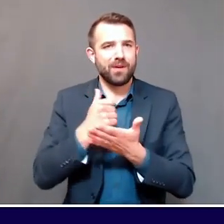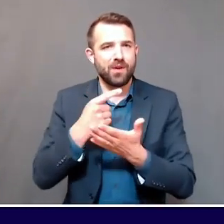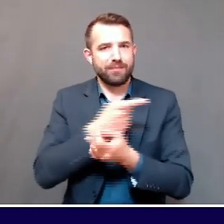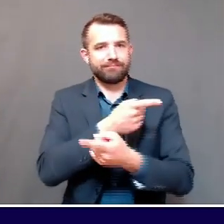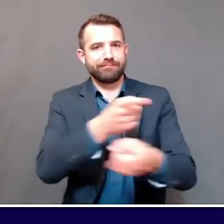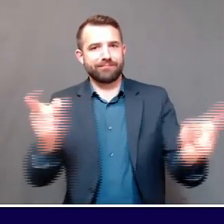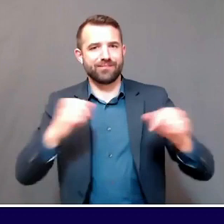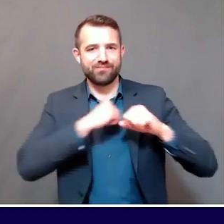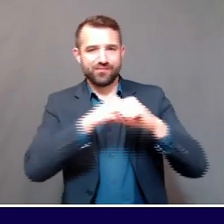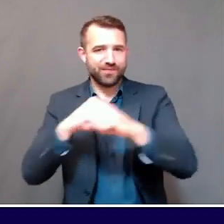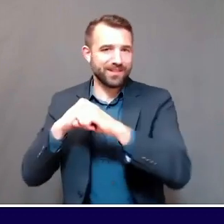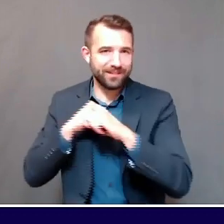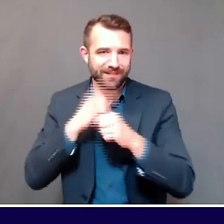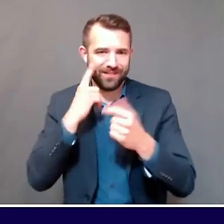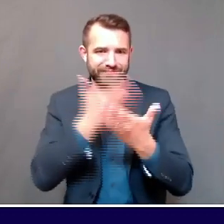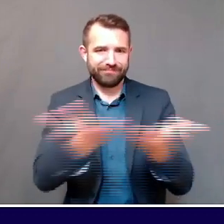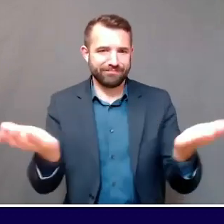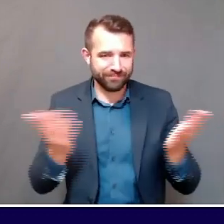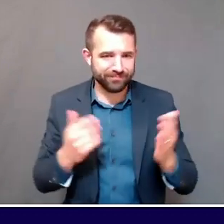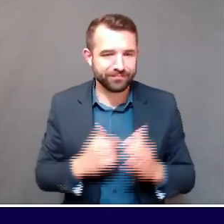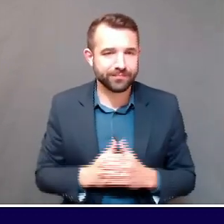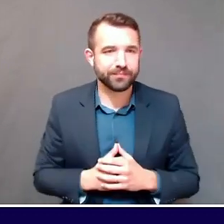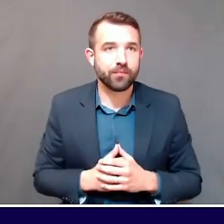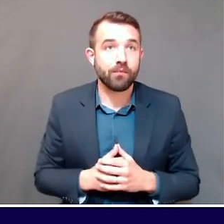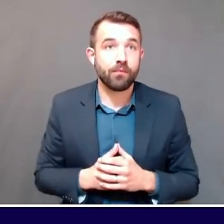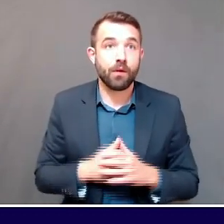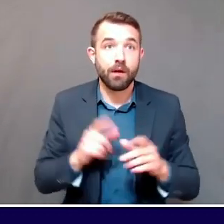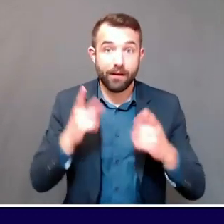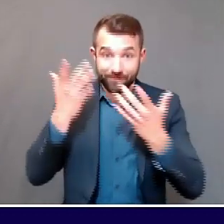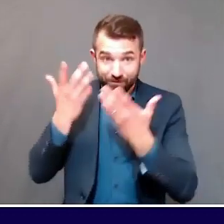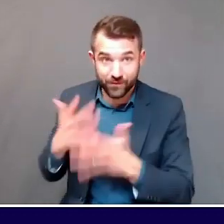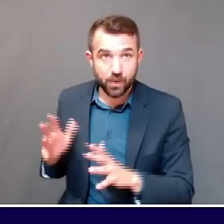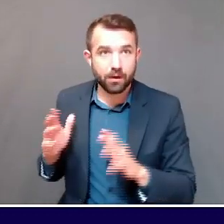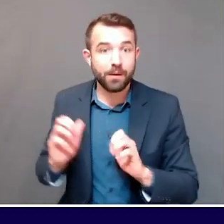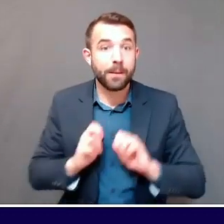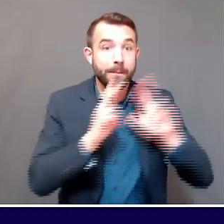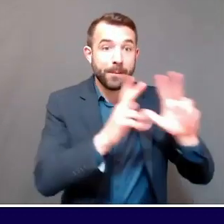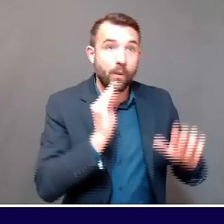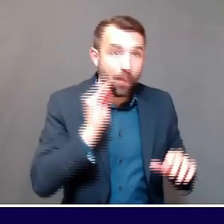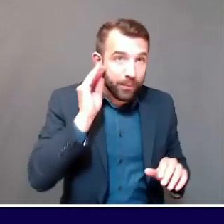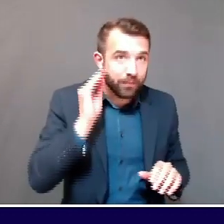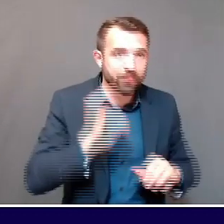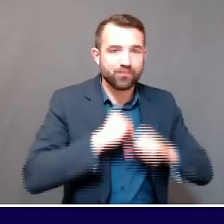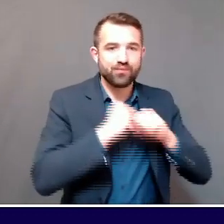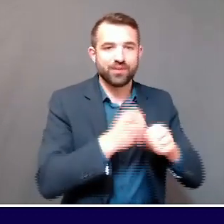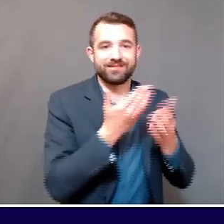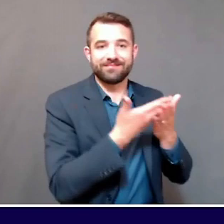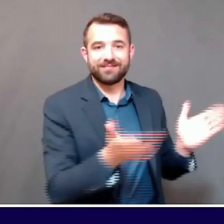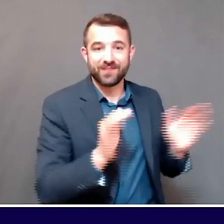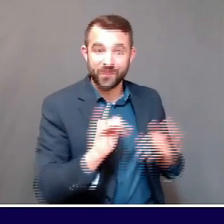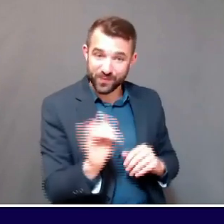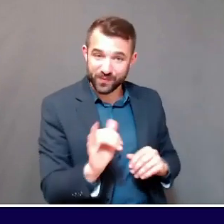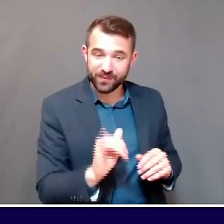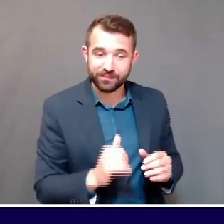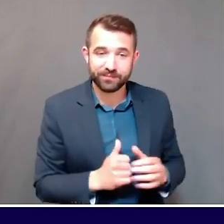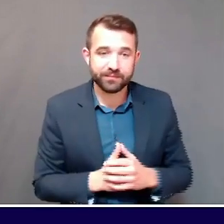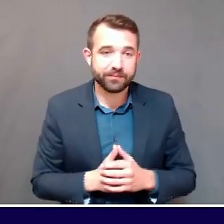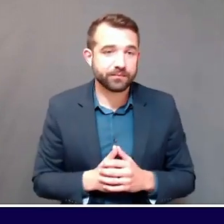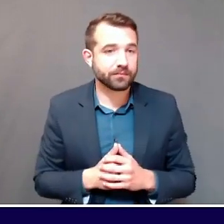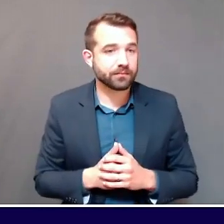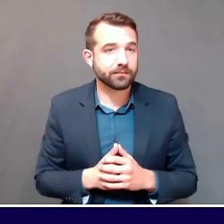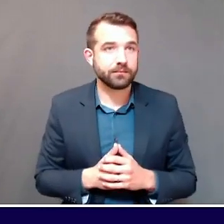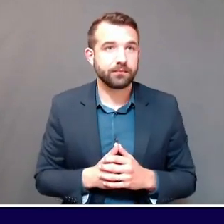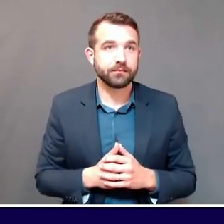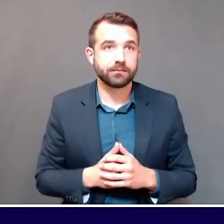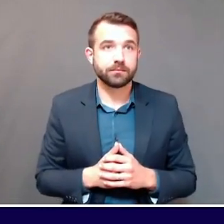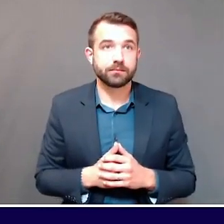you help keep people in your immediate family and community safe as well. Before we end today,